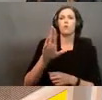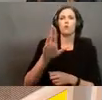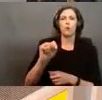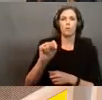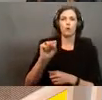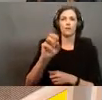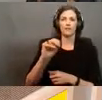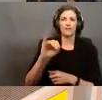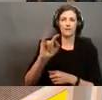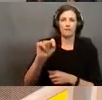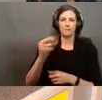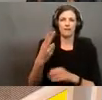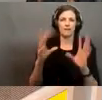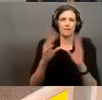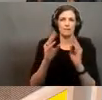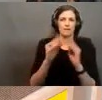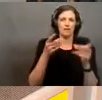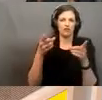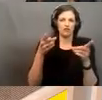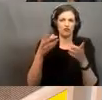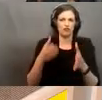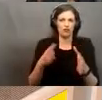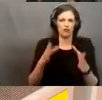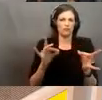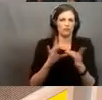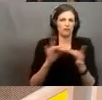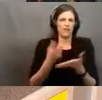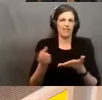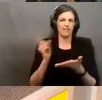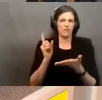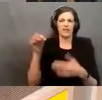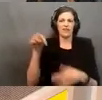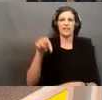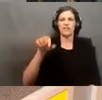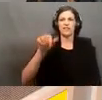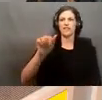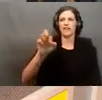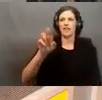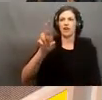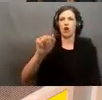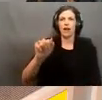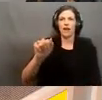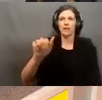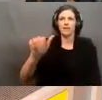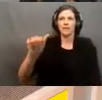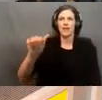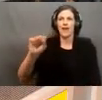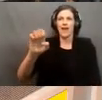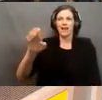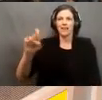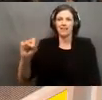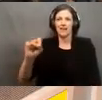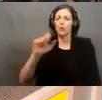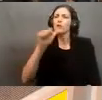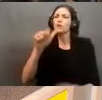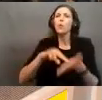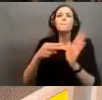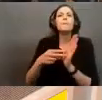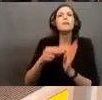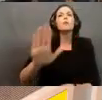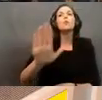director said last week that this is AERA's asset, we were not referring to your content.